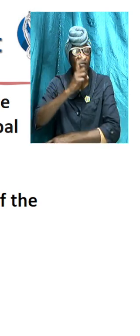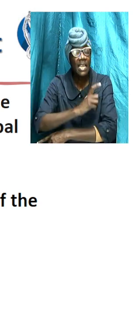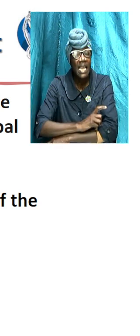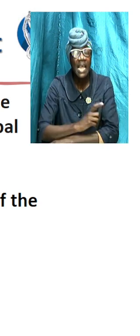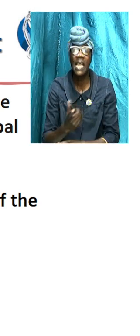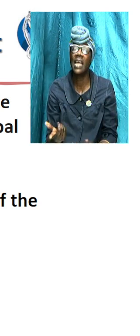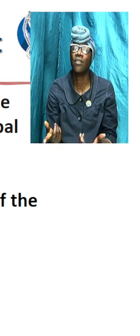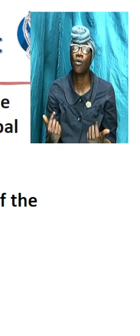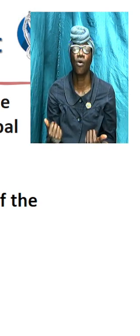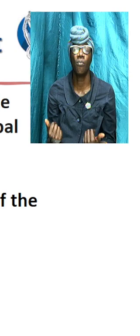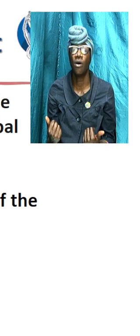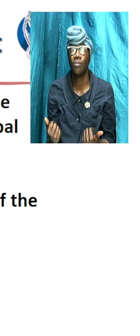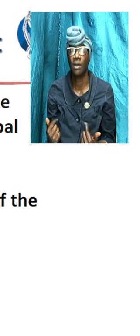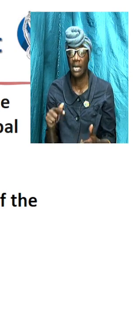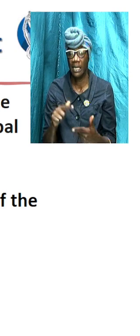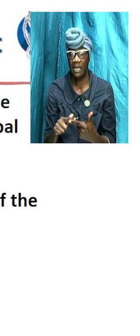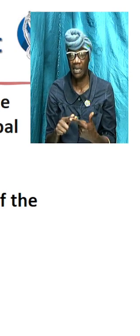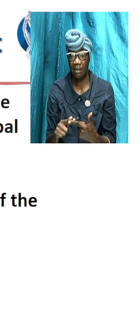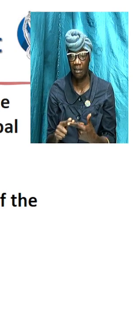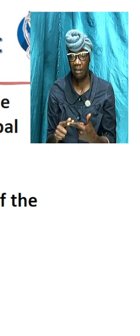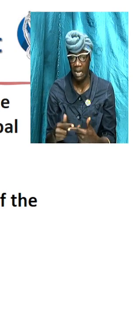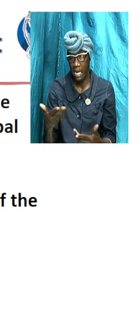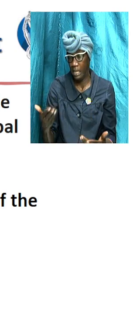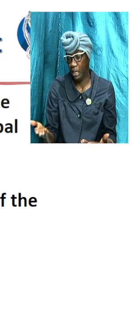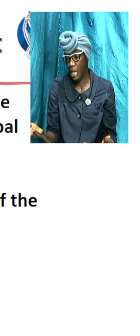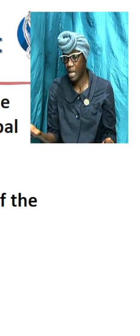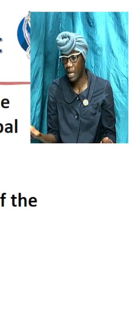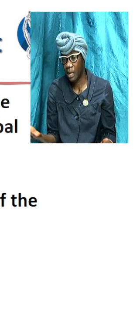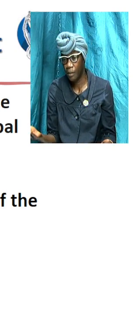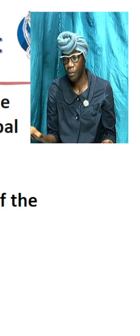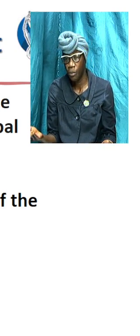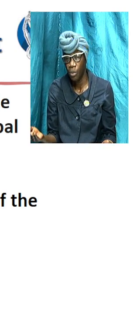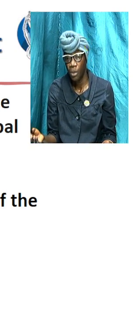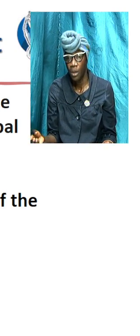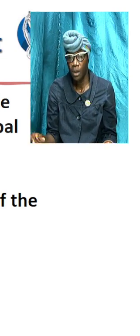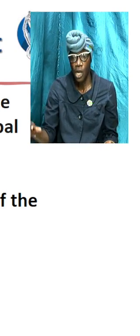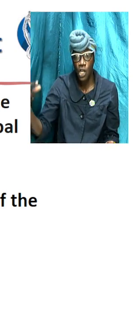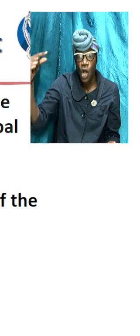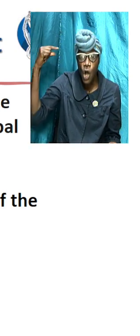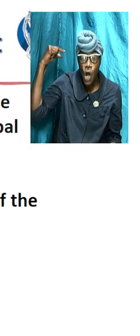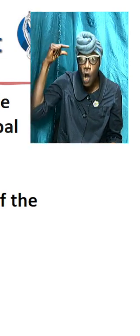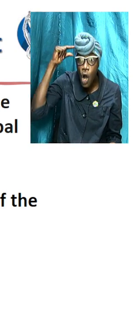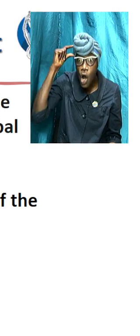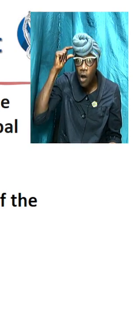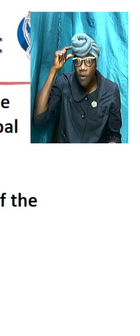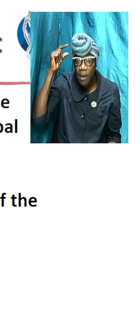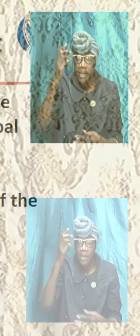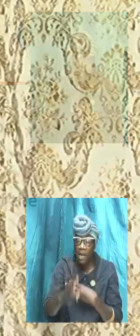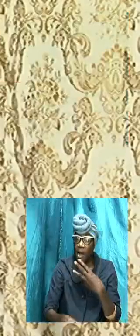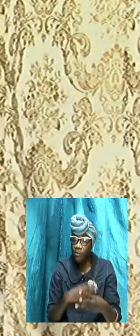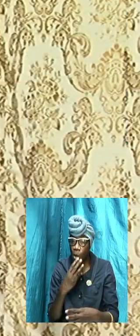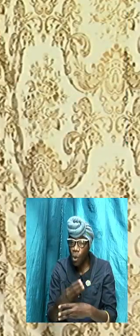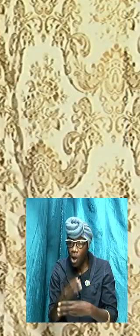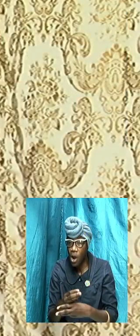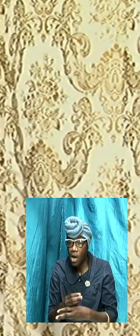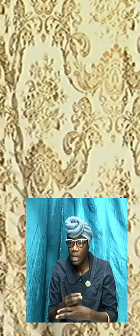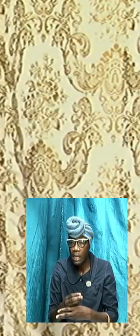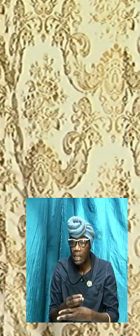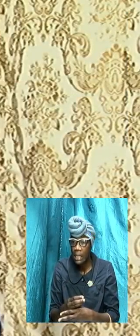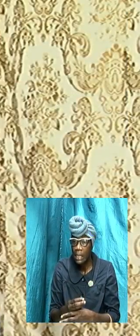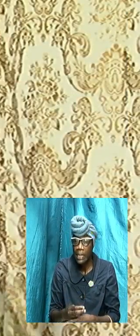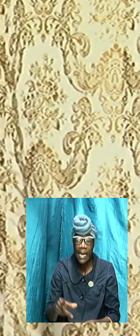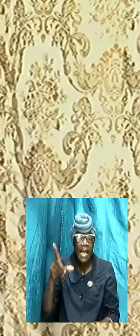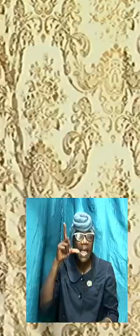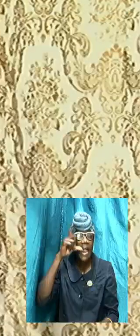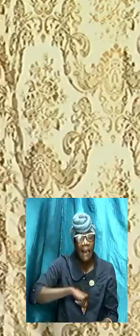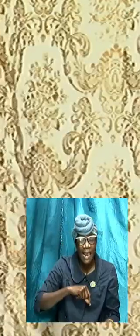up this madness, as it were, in the governments of the world, and it's going to happen that the Antichrist is going to come out and he's going to be